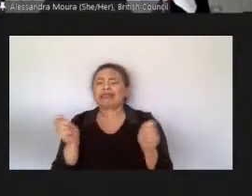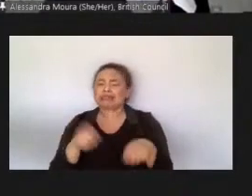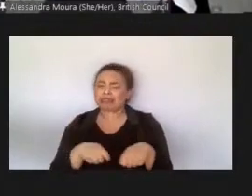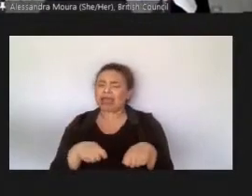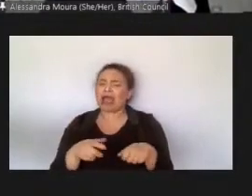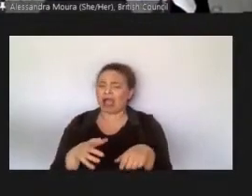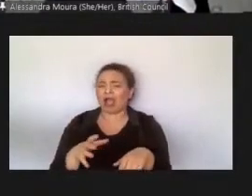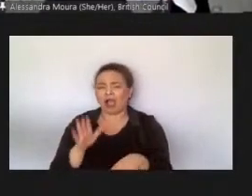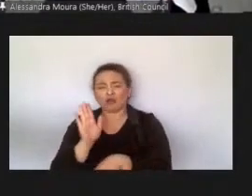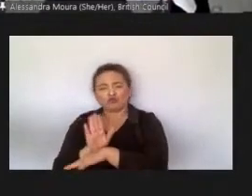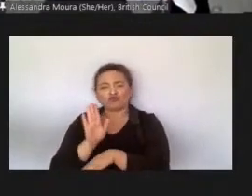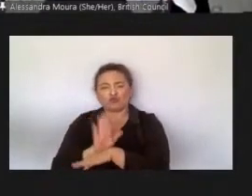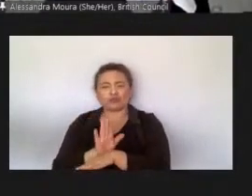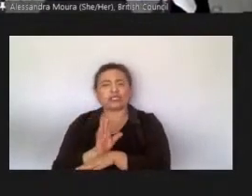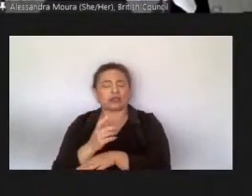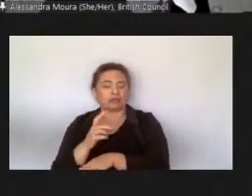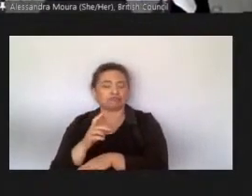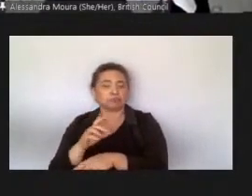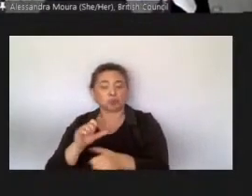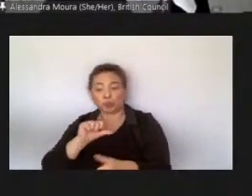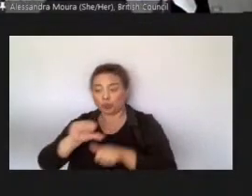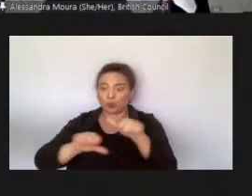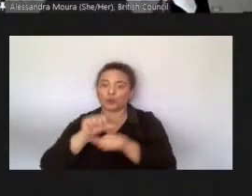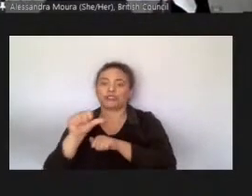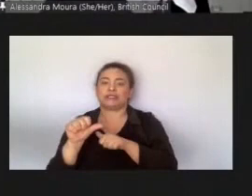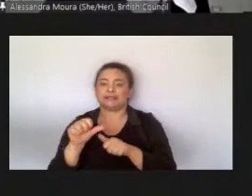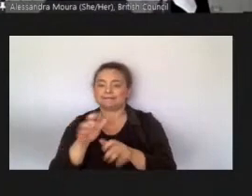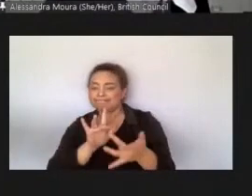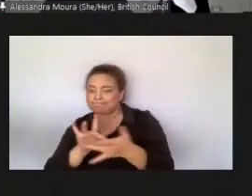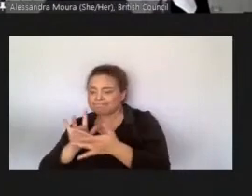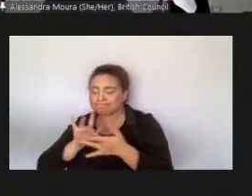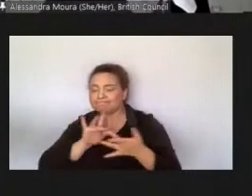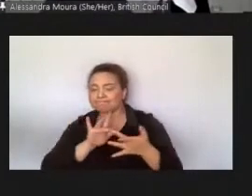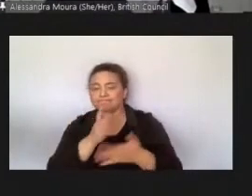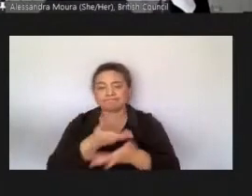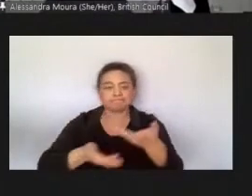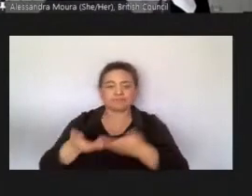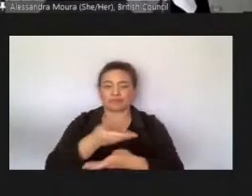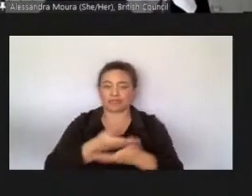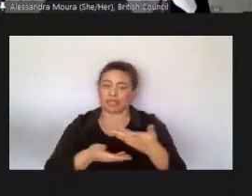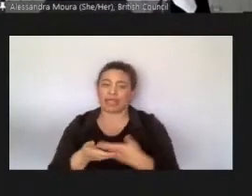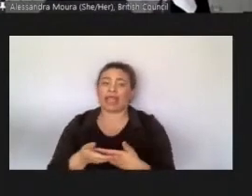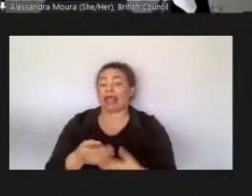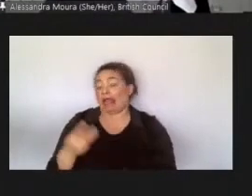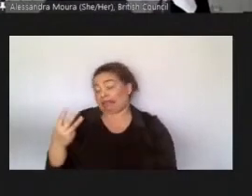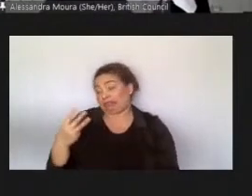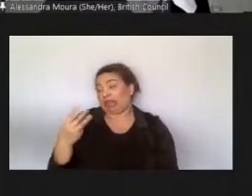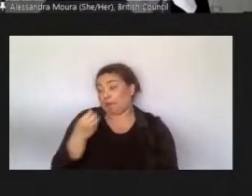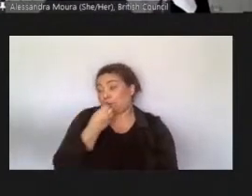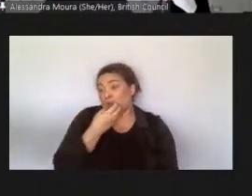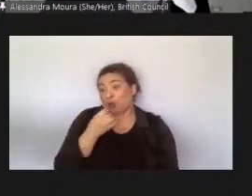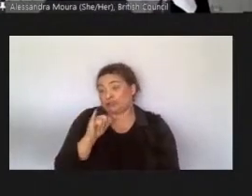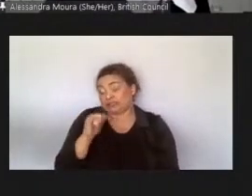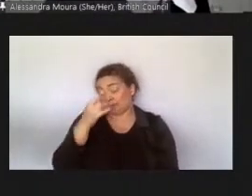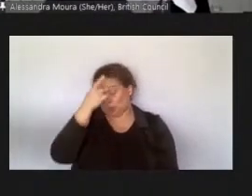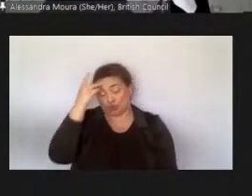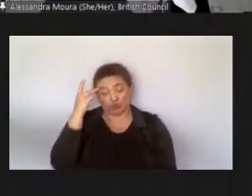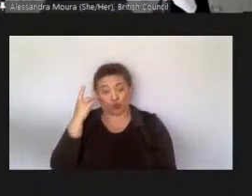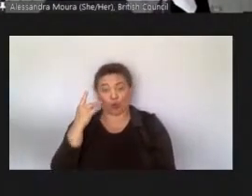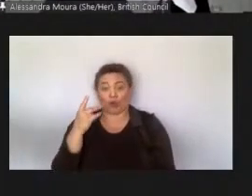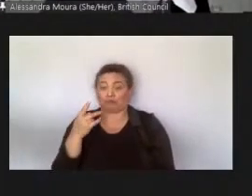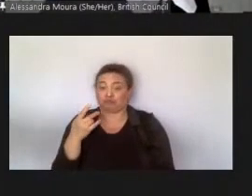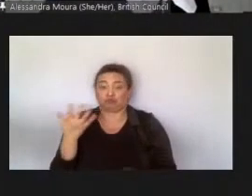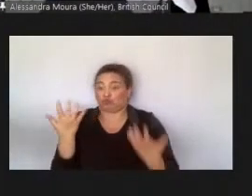you don't want someone to watch your class at first, or it should be if